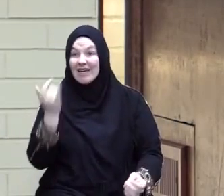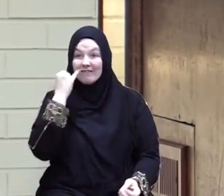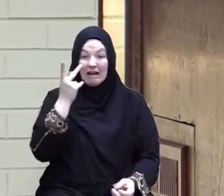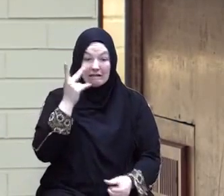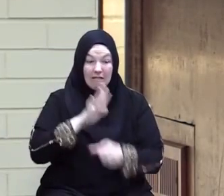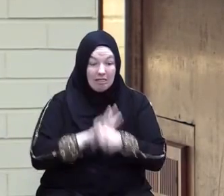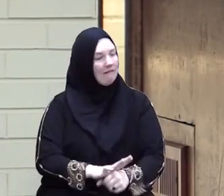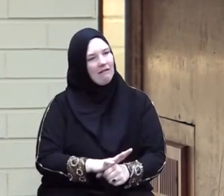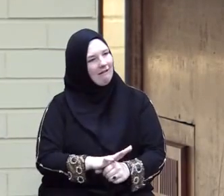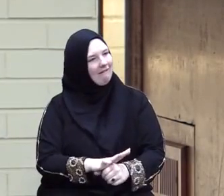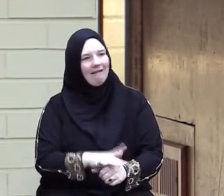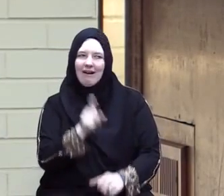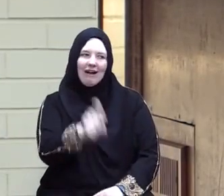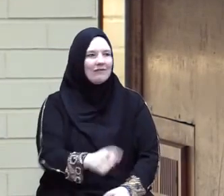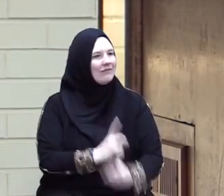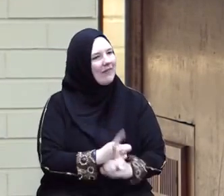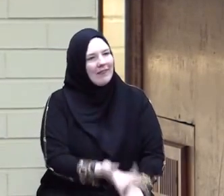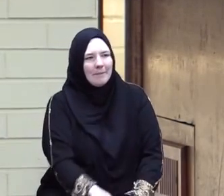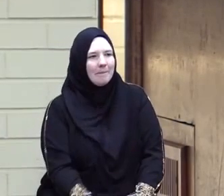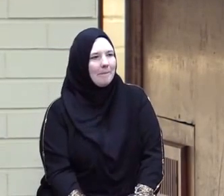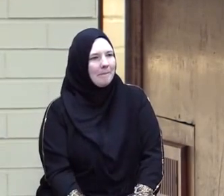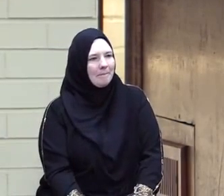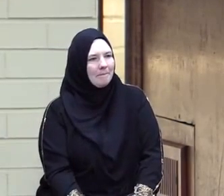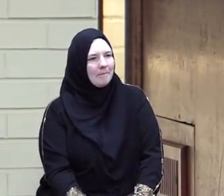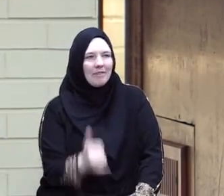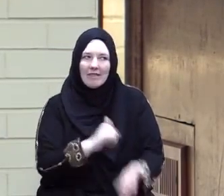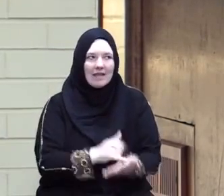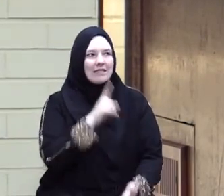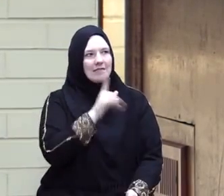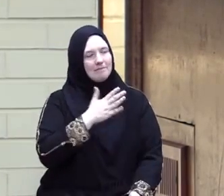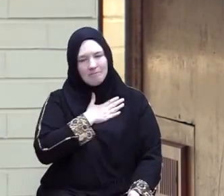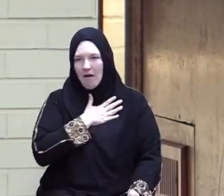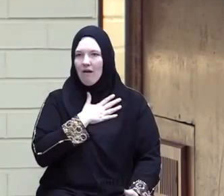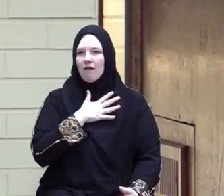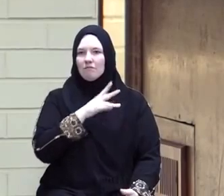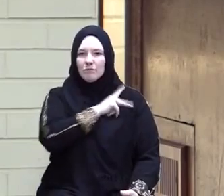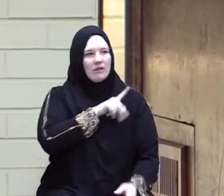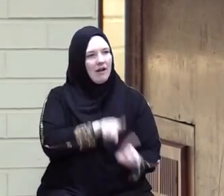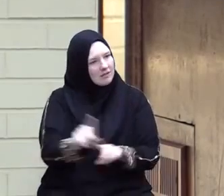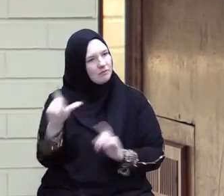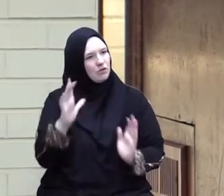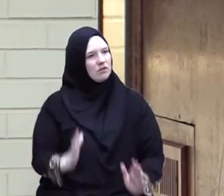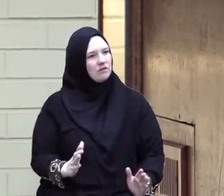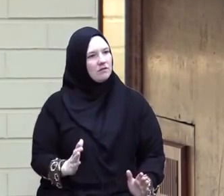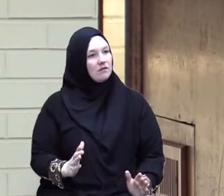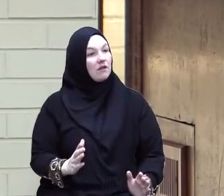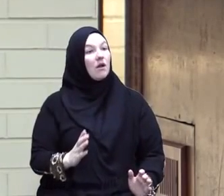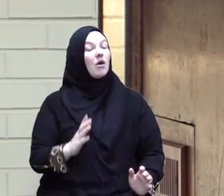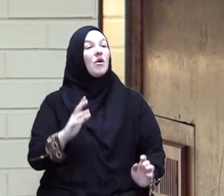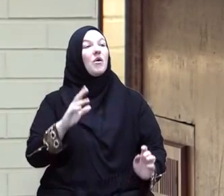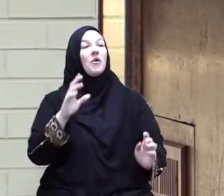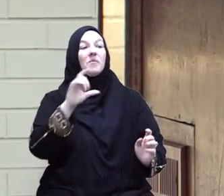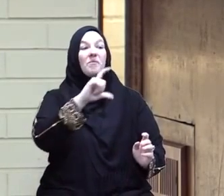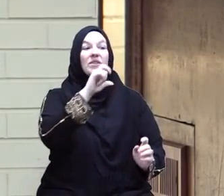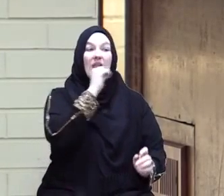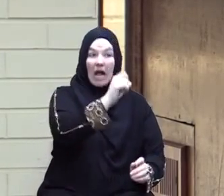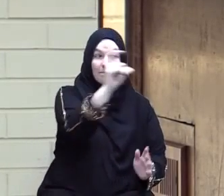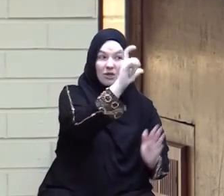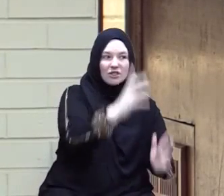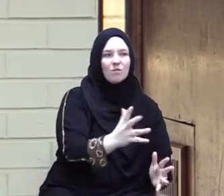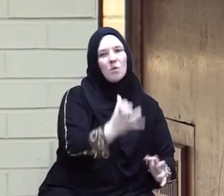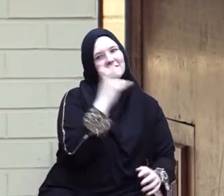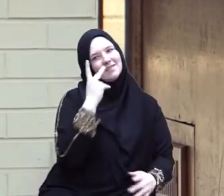after corrupting the society on both sides, the Muslims and the non-Muslims. They want to see wars. They want to sell